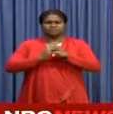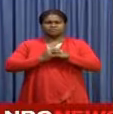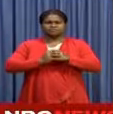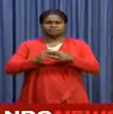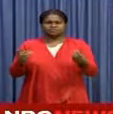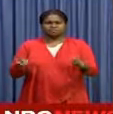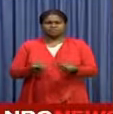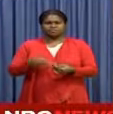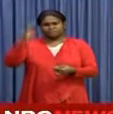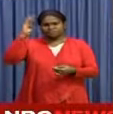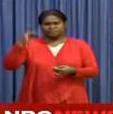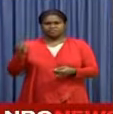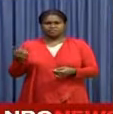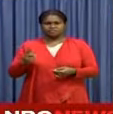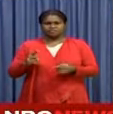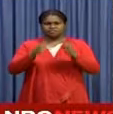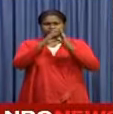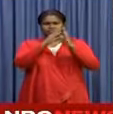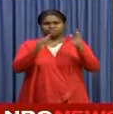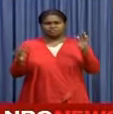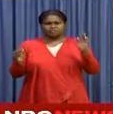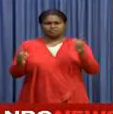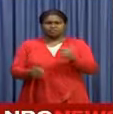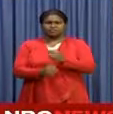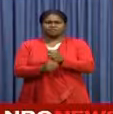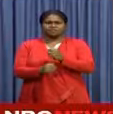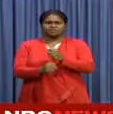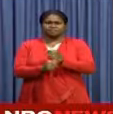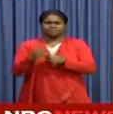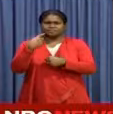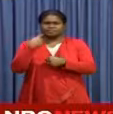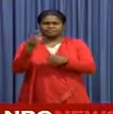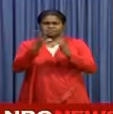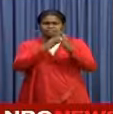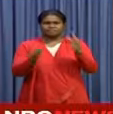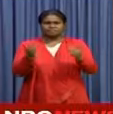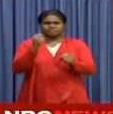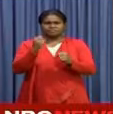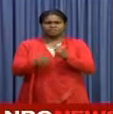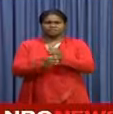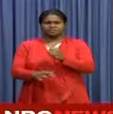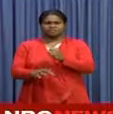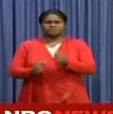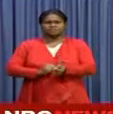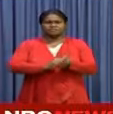relationships between her country and PNG. The Governor-General responded that the PNG government stands ready to support Tonga.